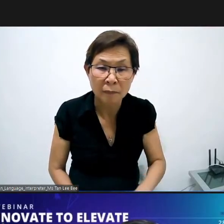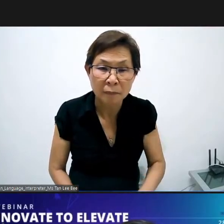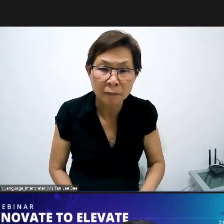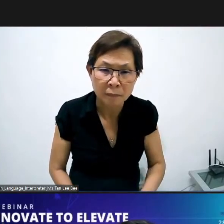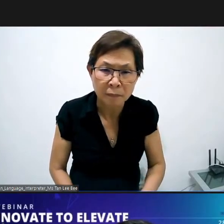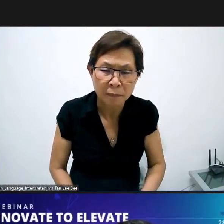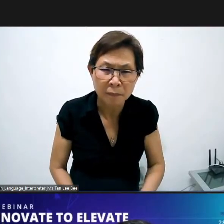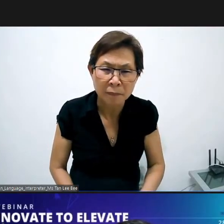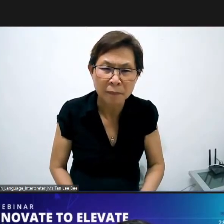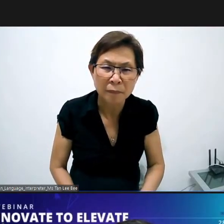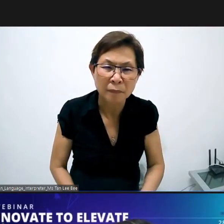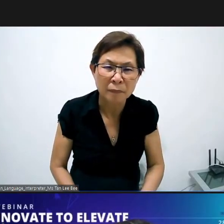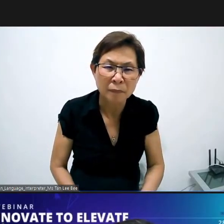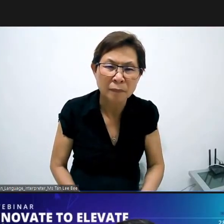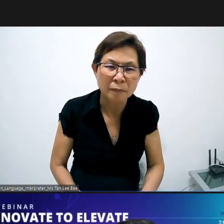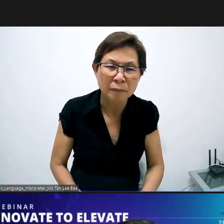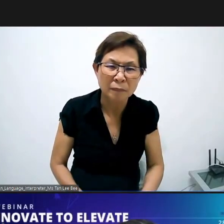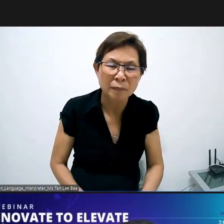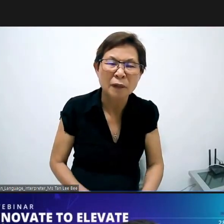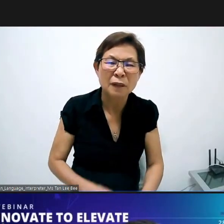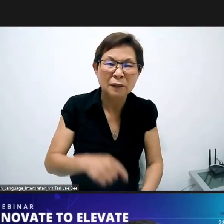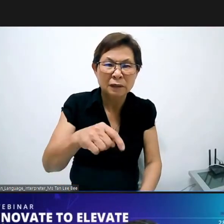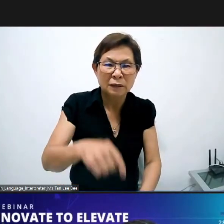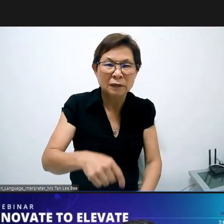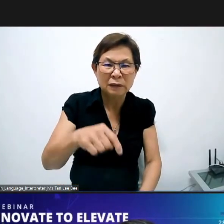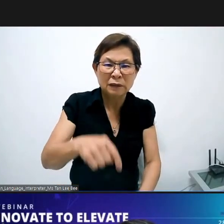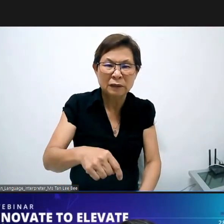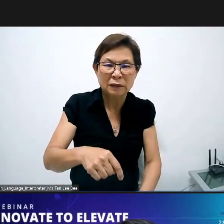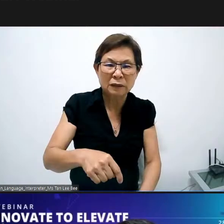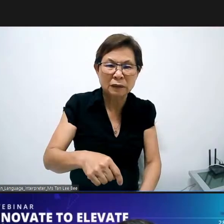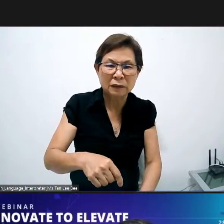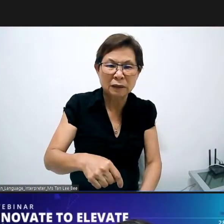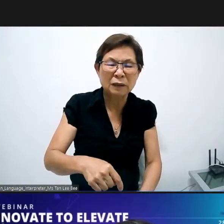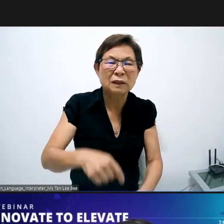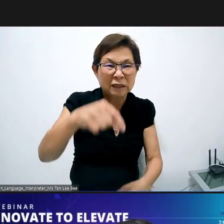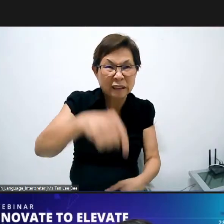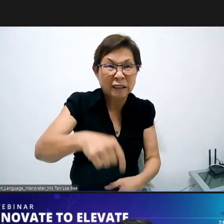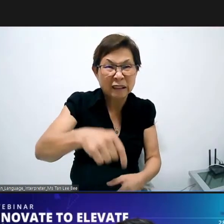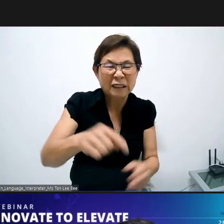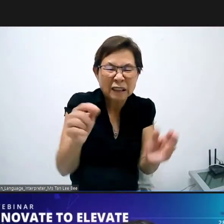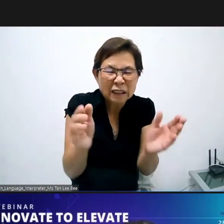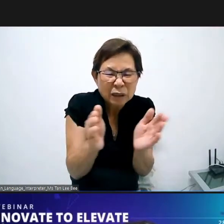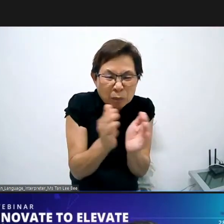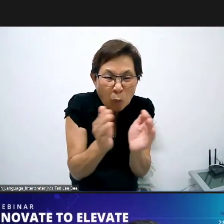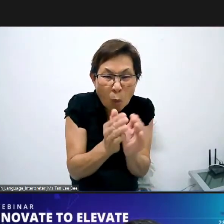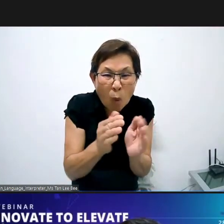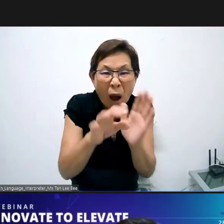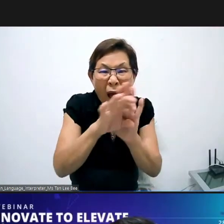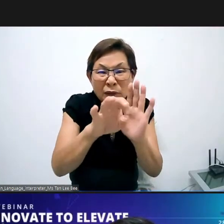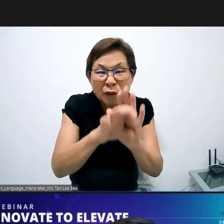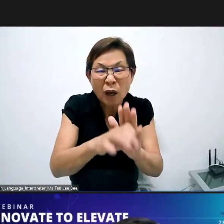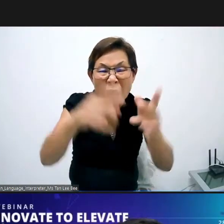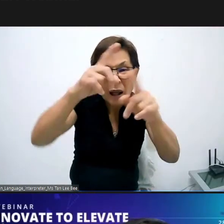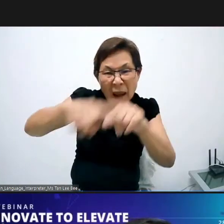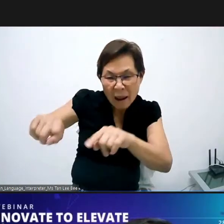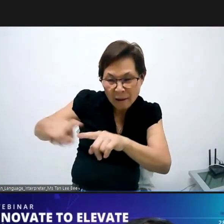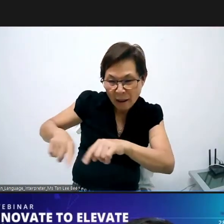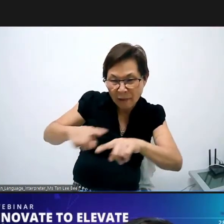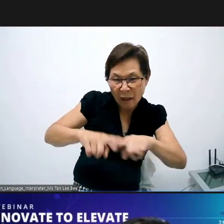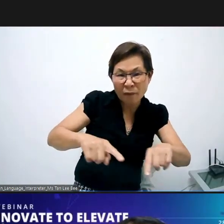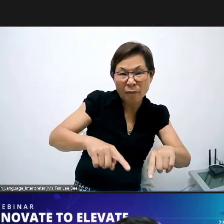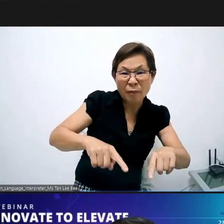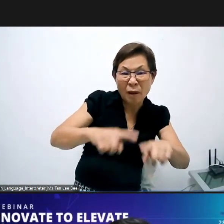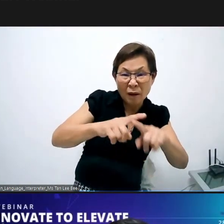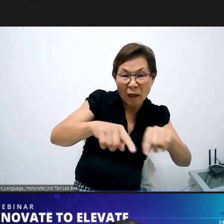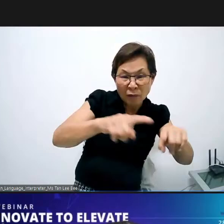is the small example how diversify of need that we have